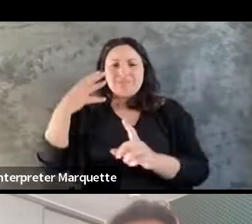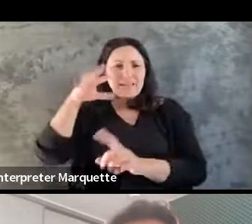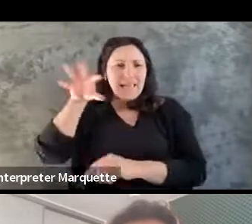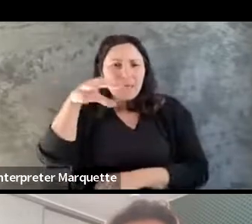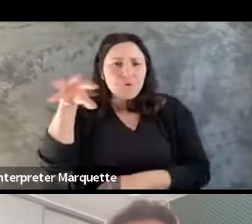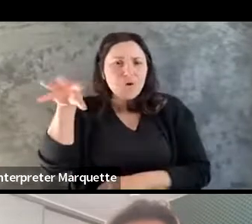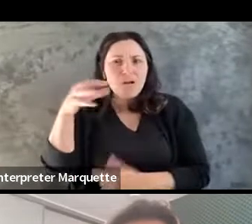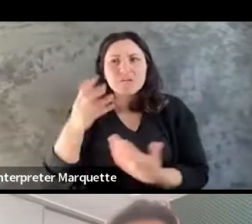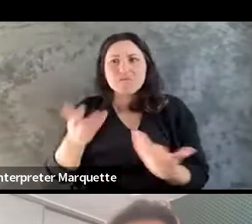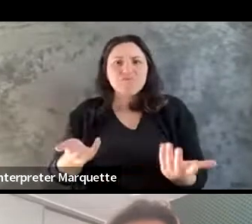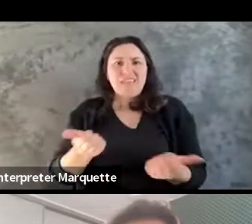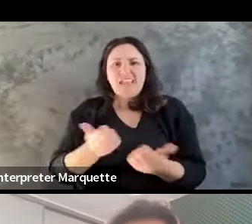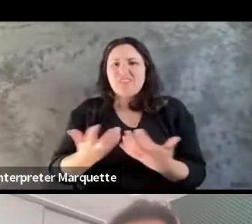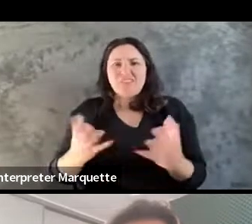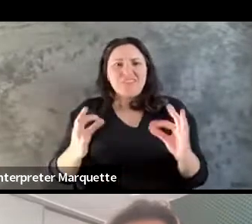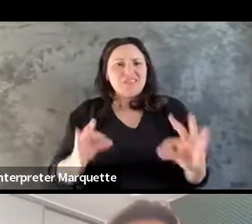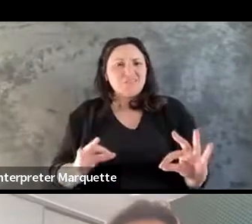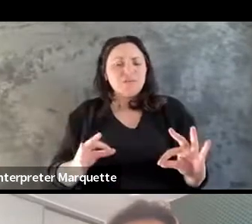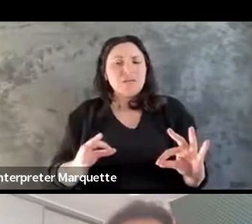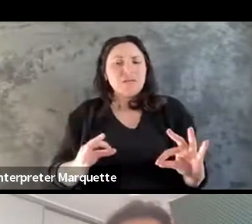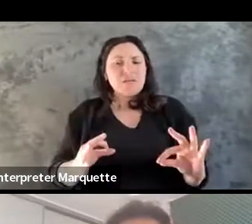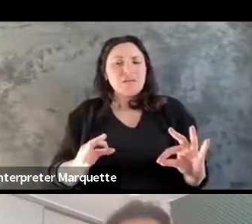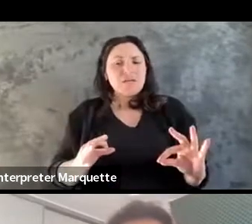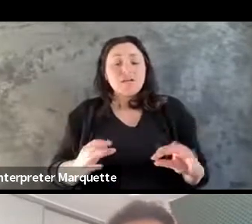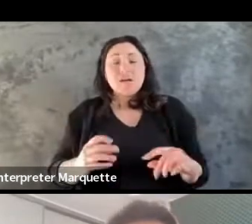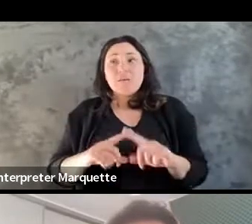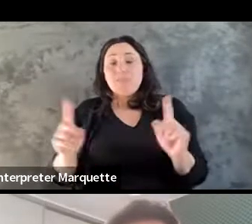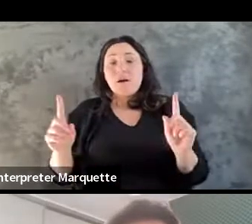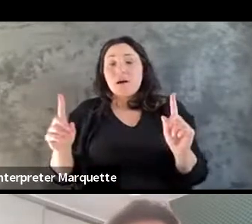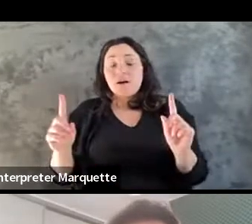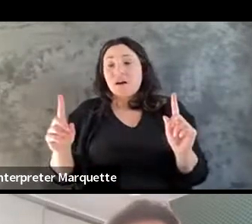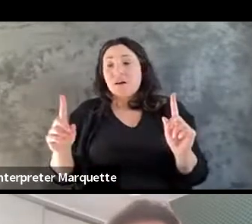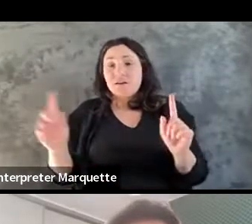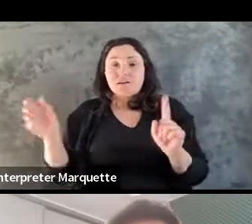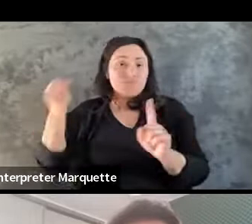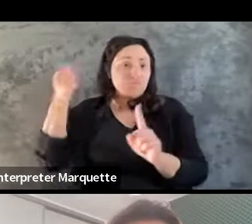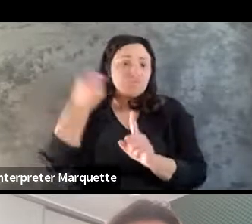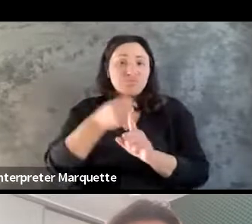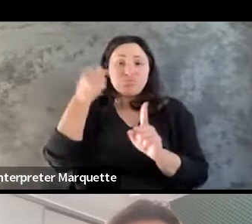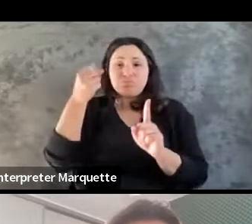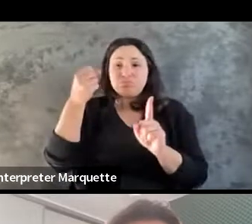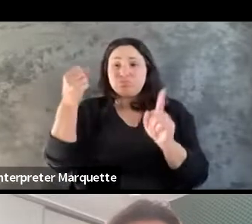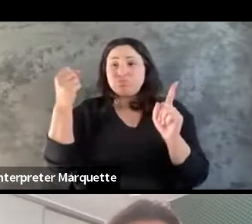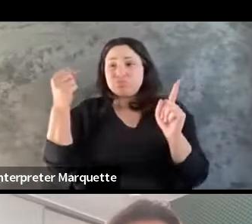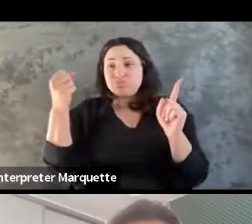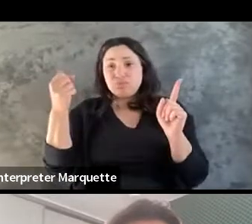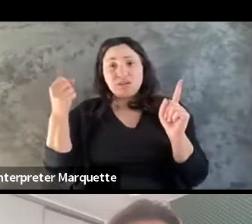things, but these are devastating events when they do happen. So I don't have